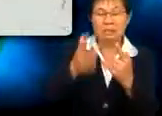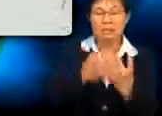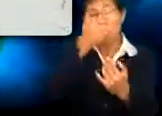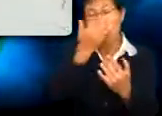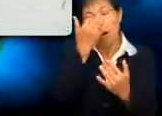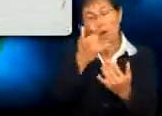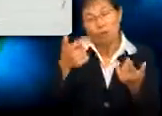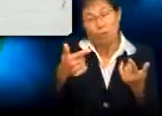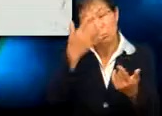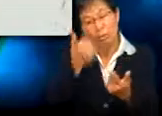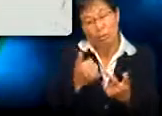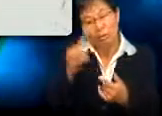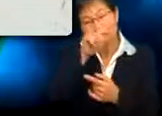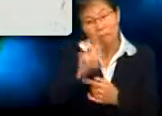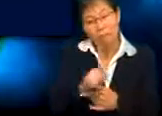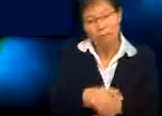this so?